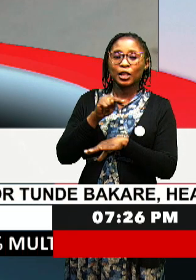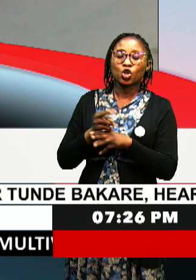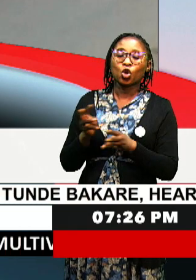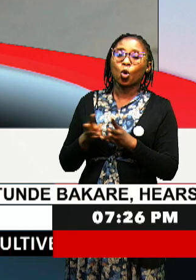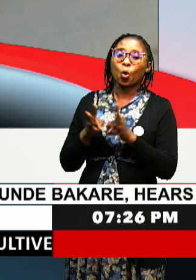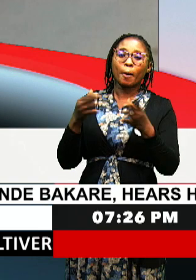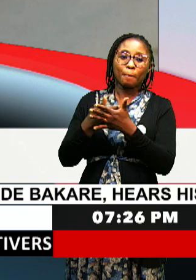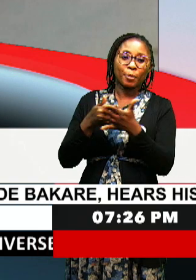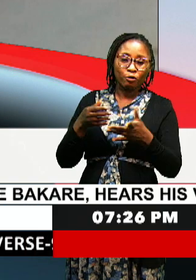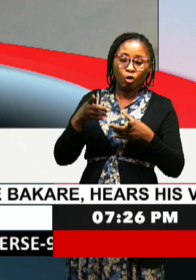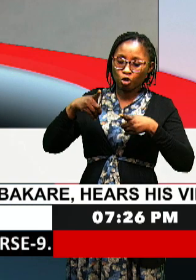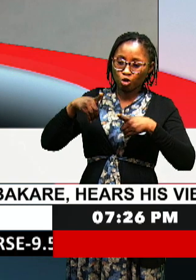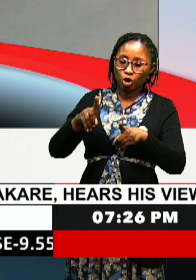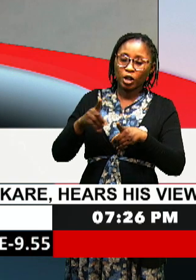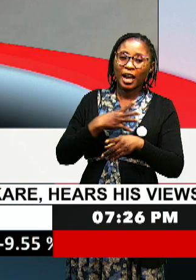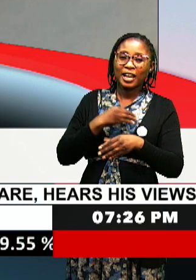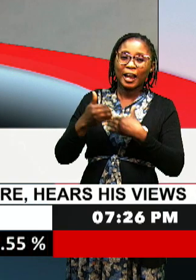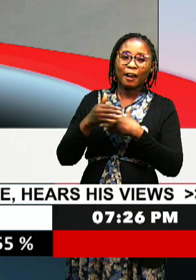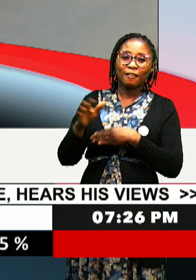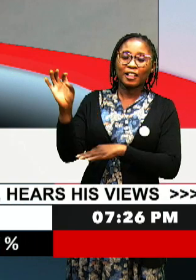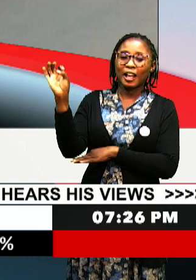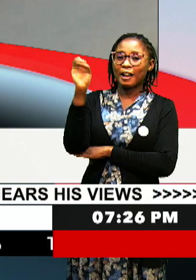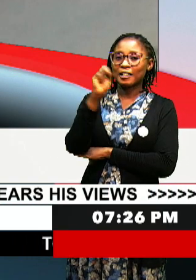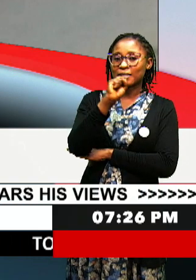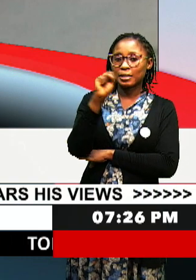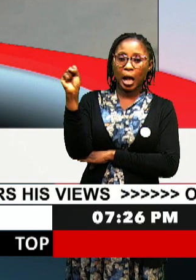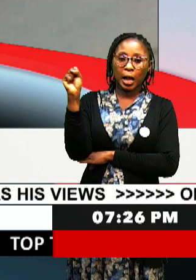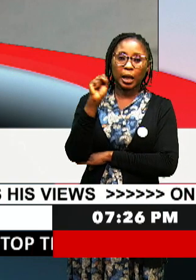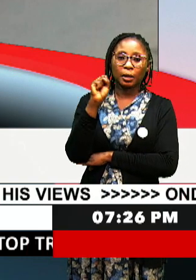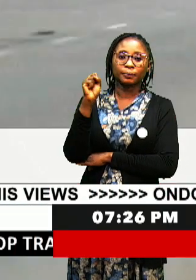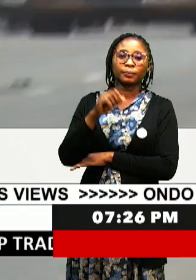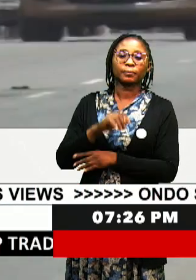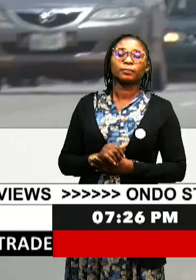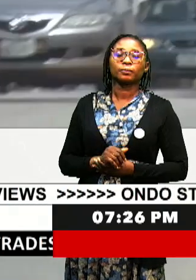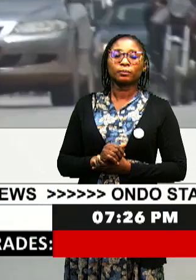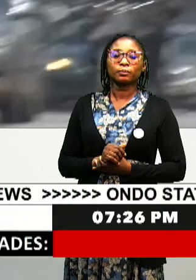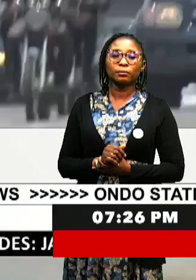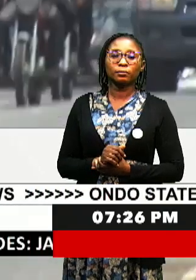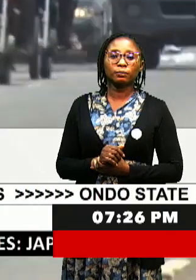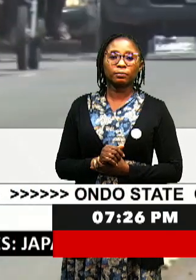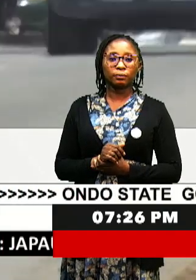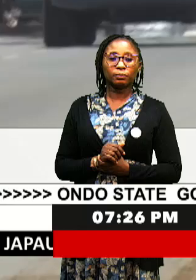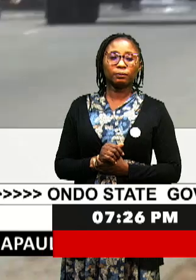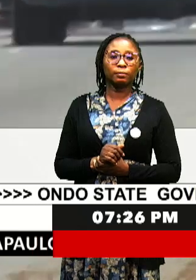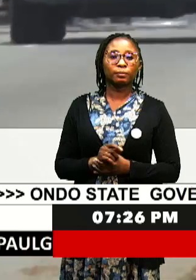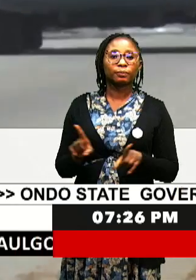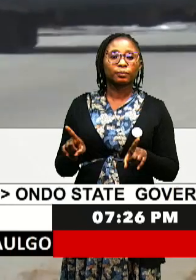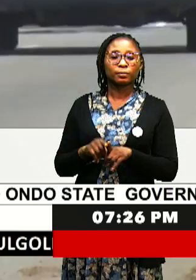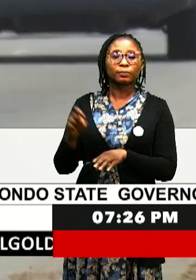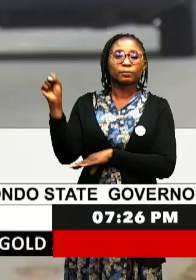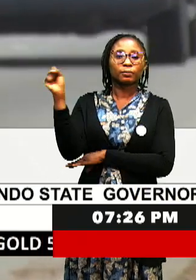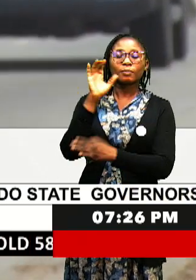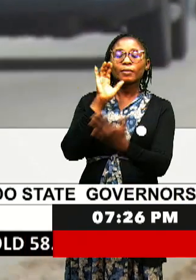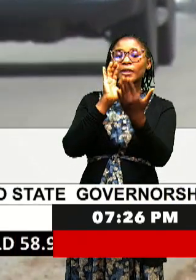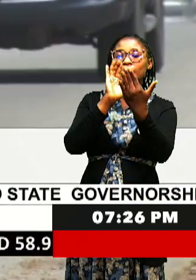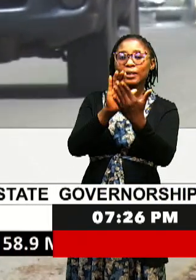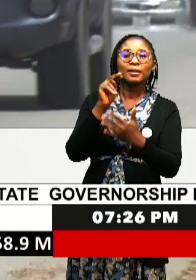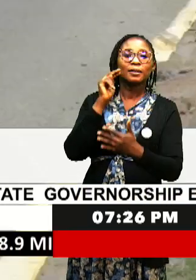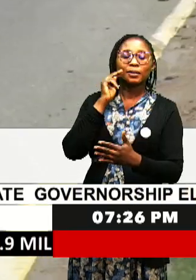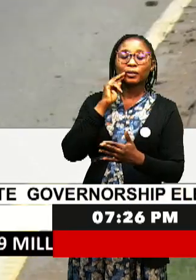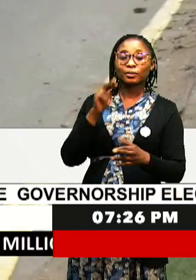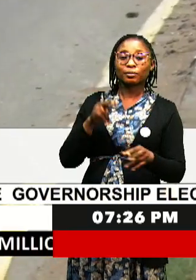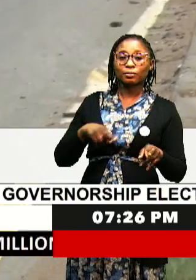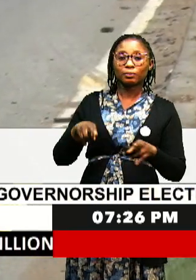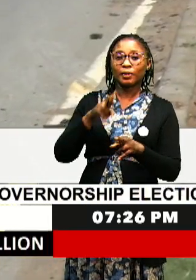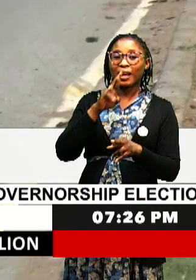before, during, and after the festive season. As Salala approaches, Nigeria's roads